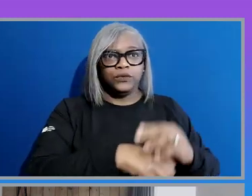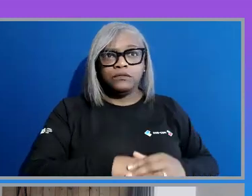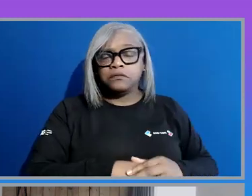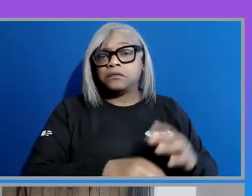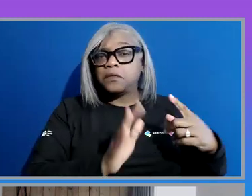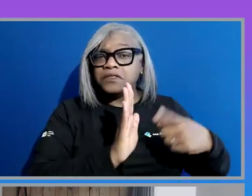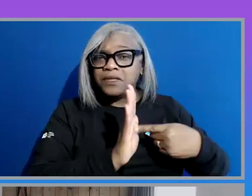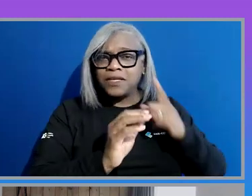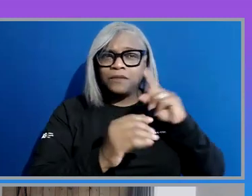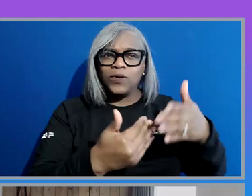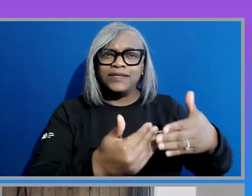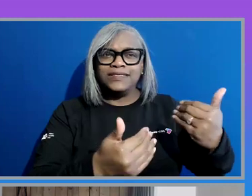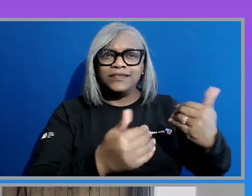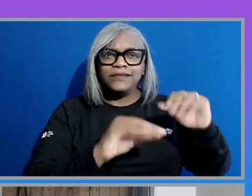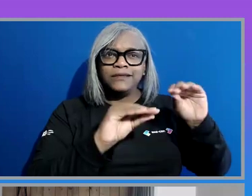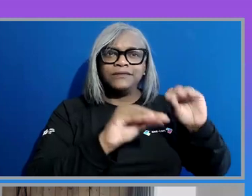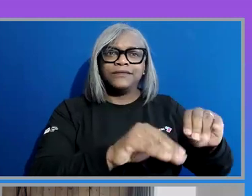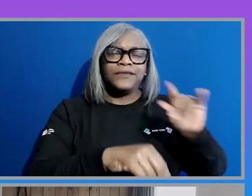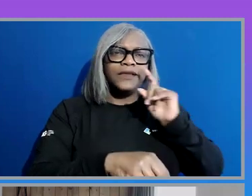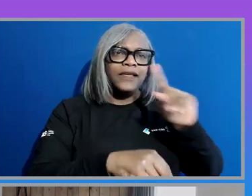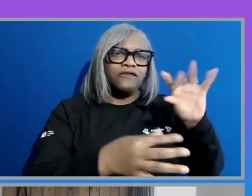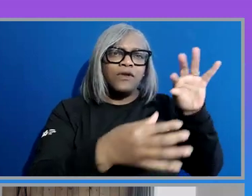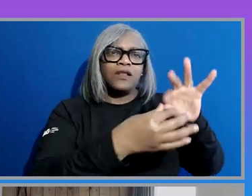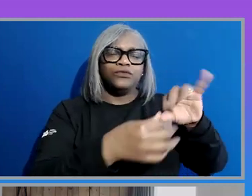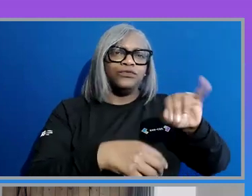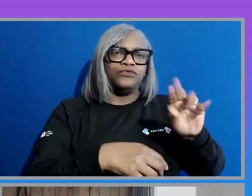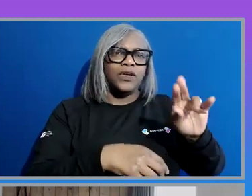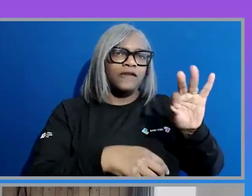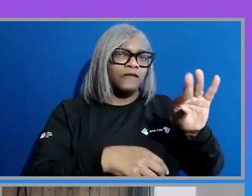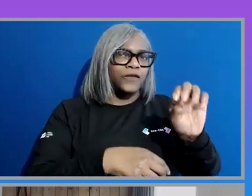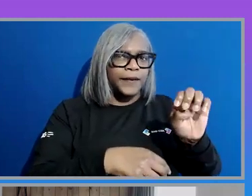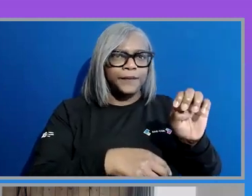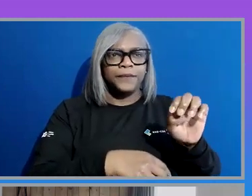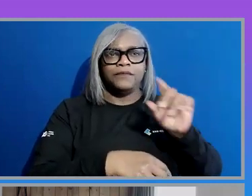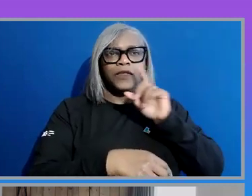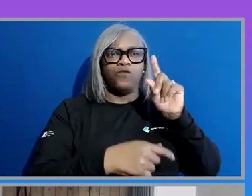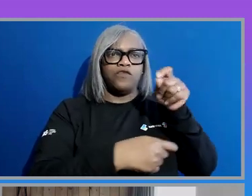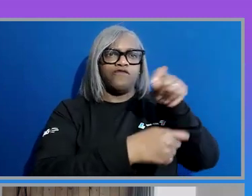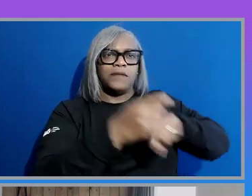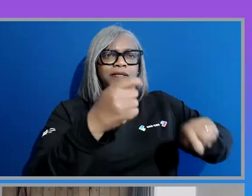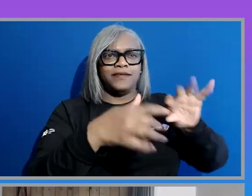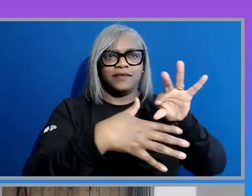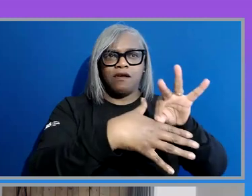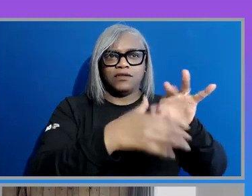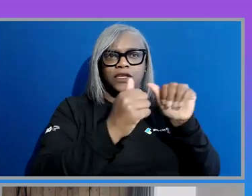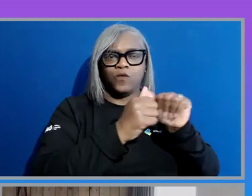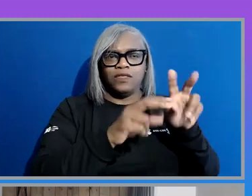implement, especially in like a JavaScript framework kind of situation. It's not additive. It will replace the content with its